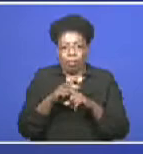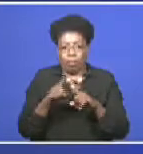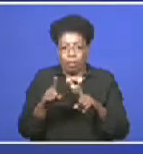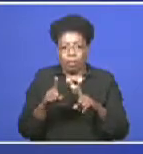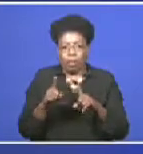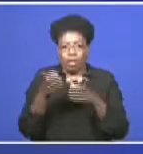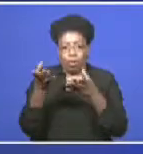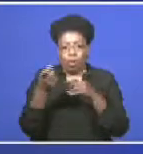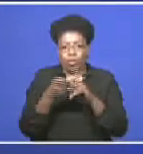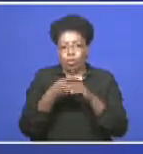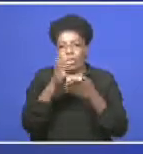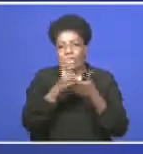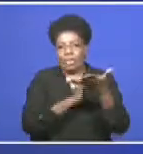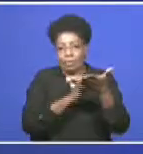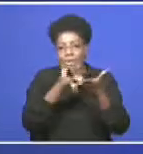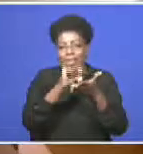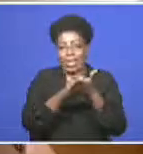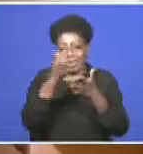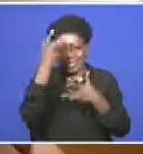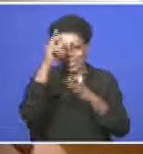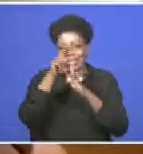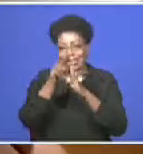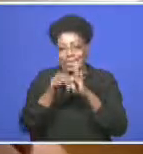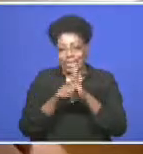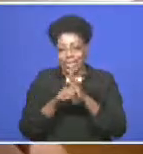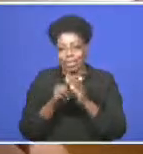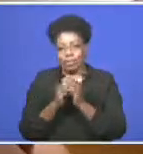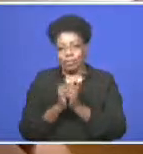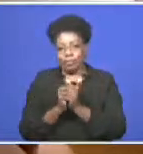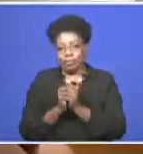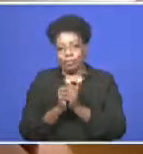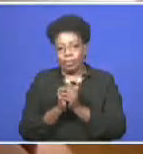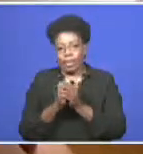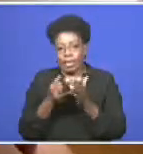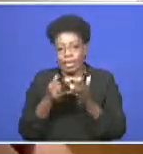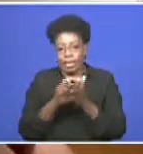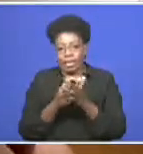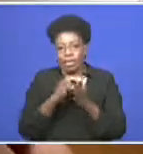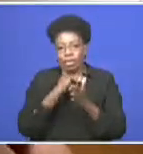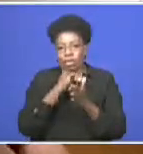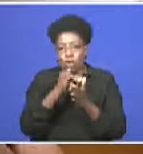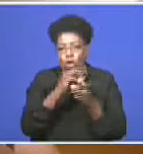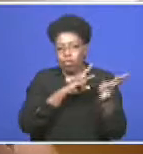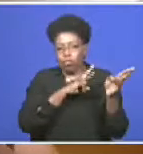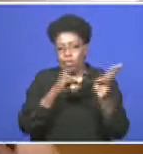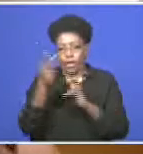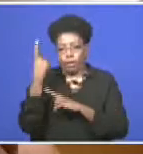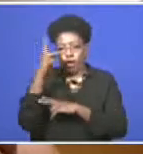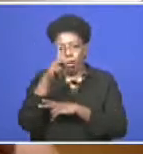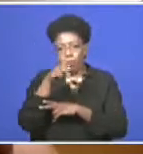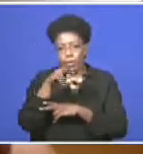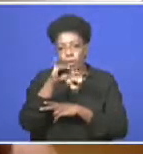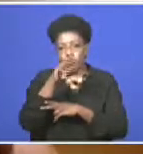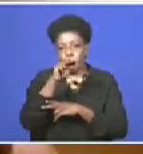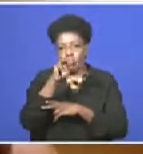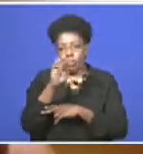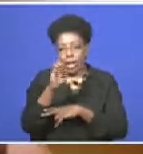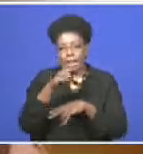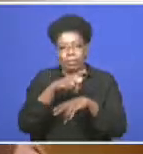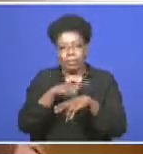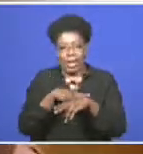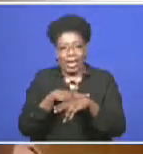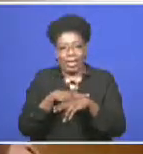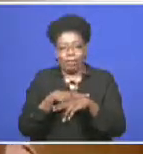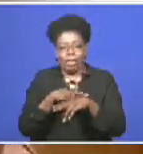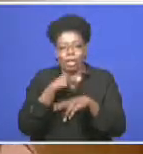to eliminate the illness. Even though this is landmark, it is certainly not ready for prime time, and it is certainly not the approach that